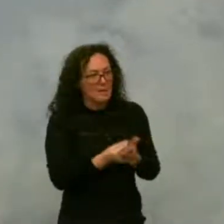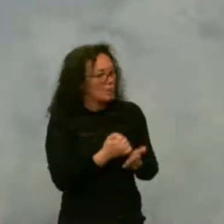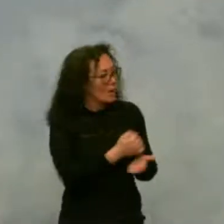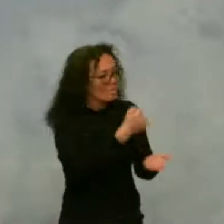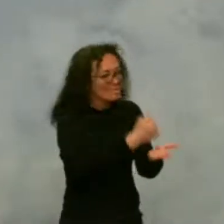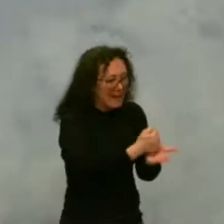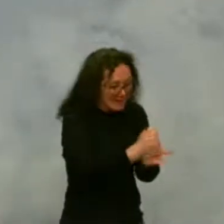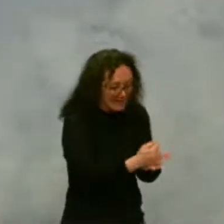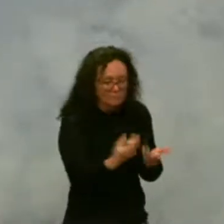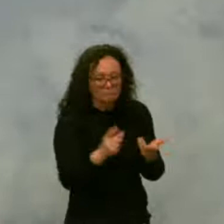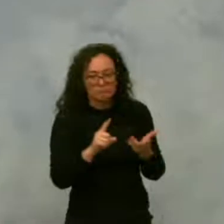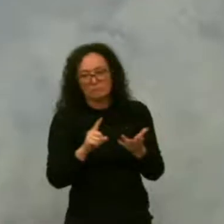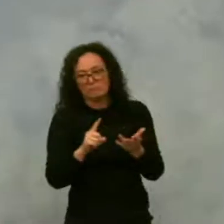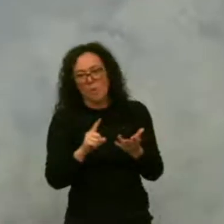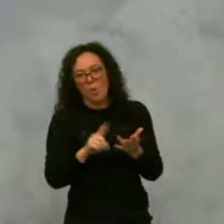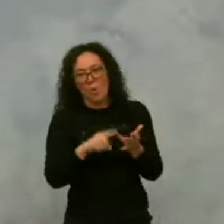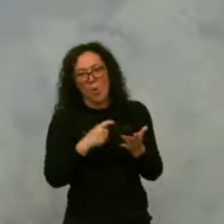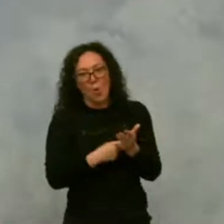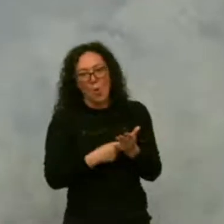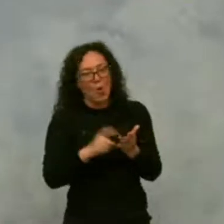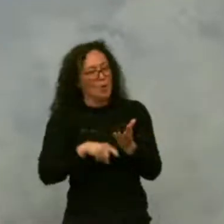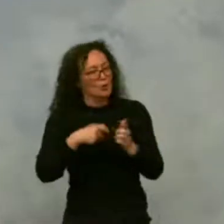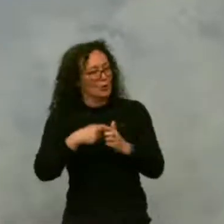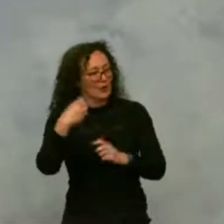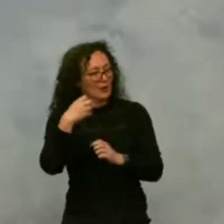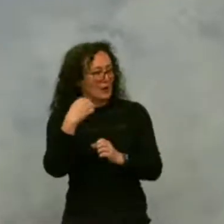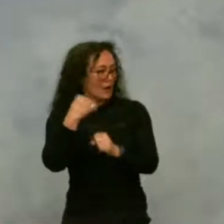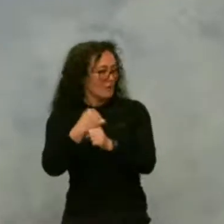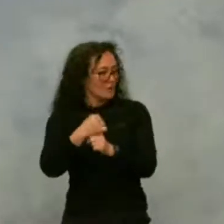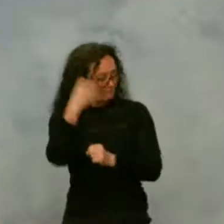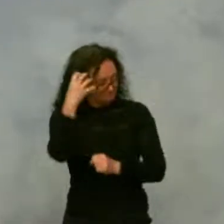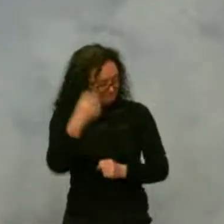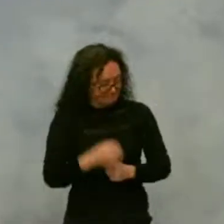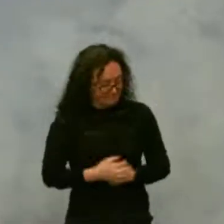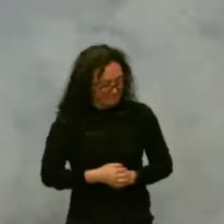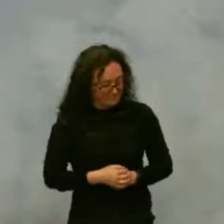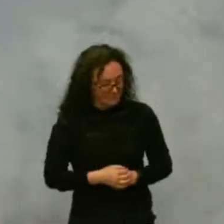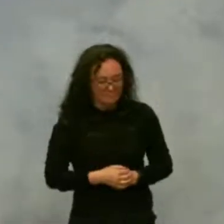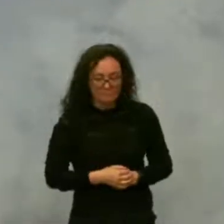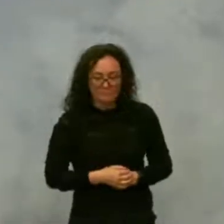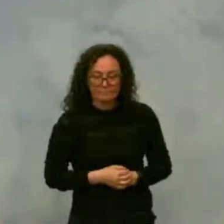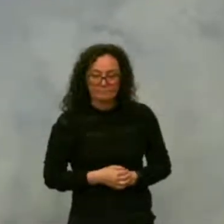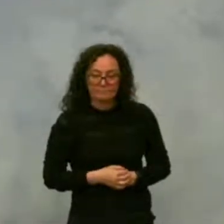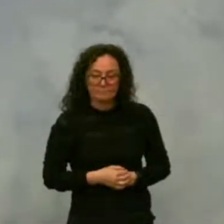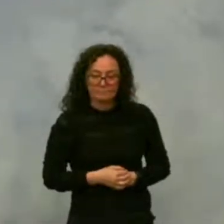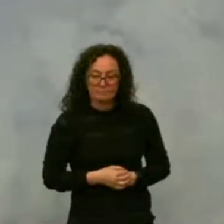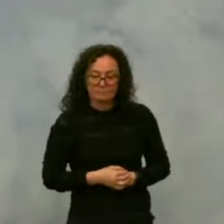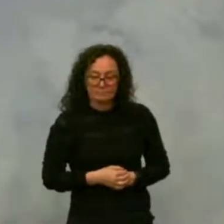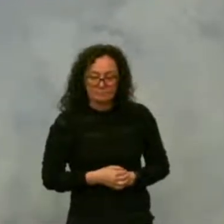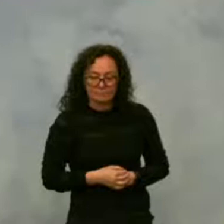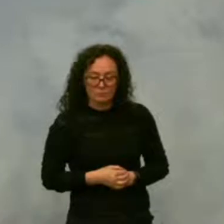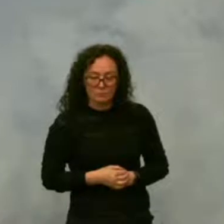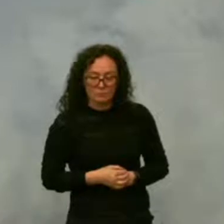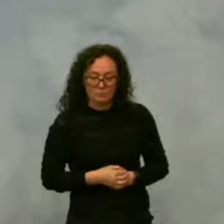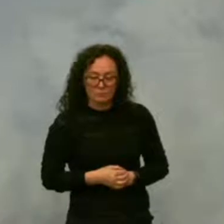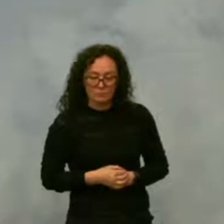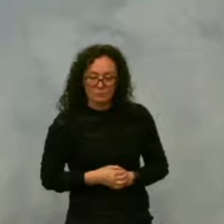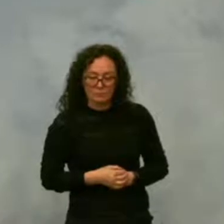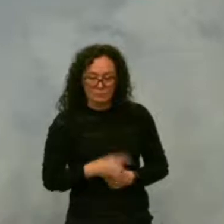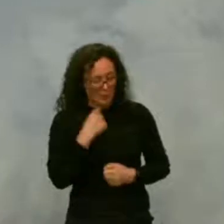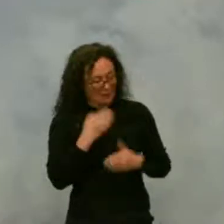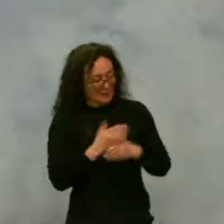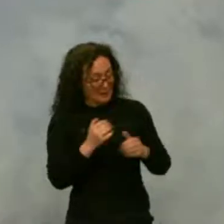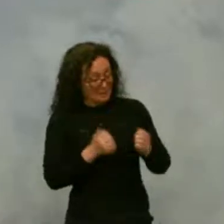banks, or with the UK government. I'll come on to that in a second. Our section, the Treasury Management section, deals